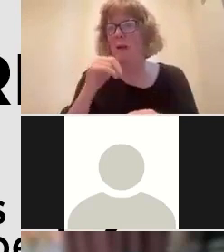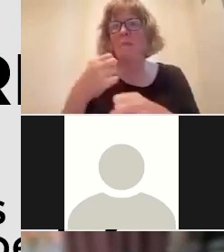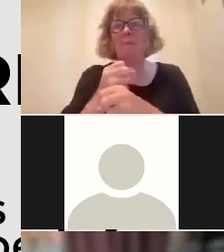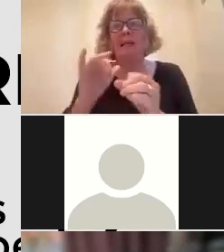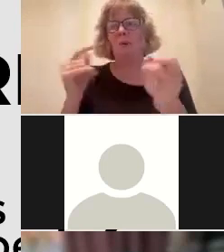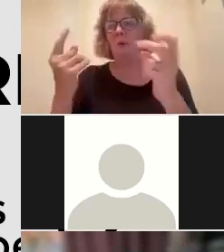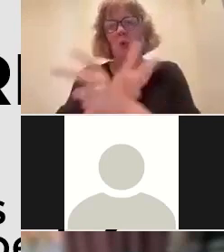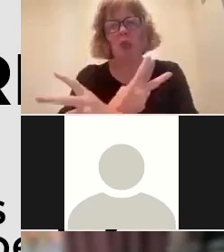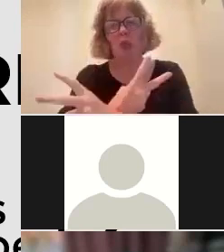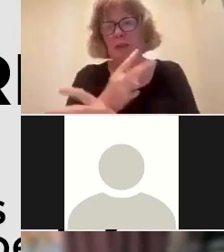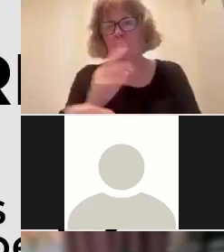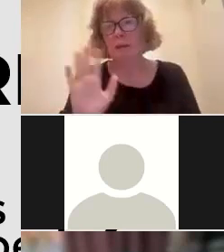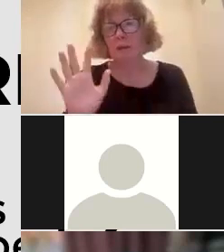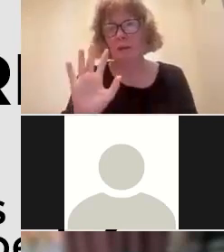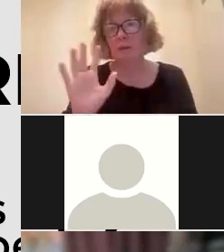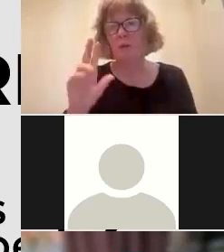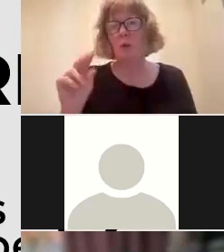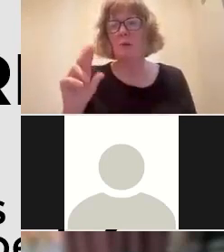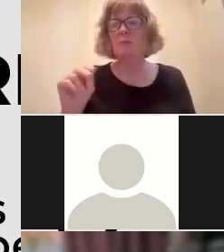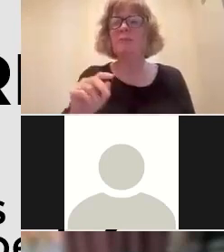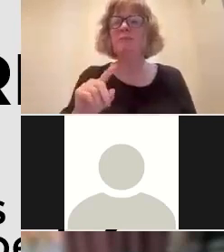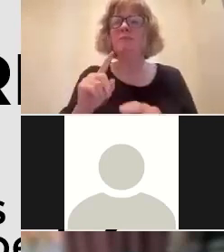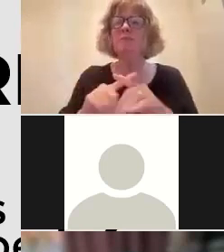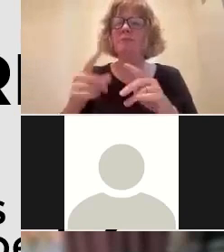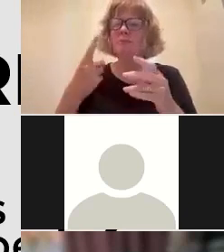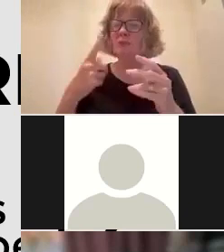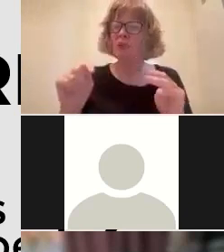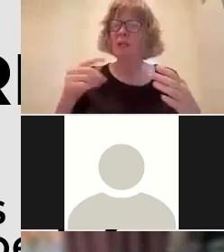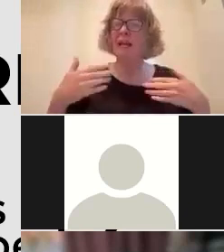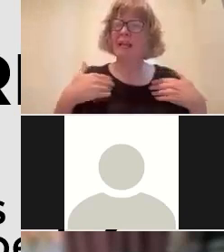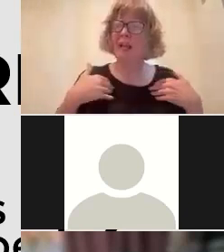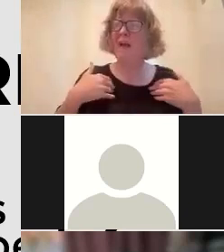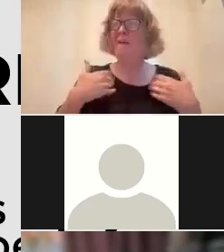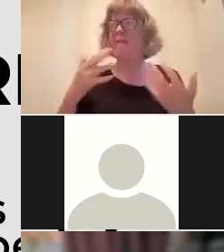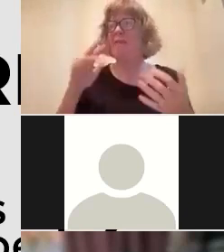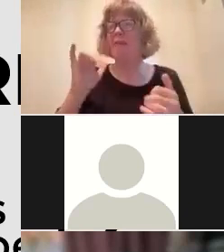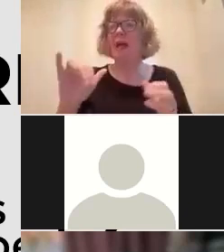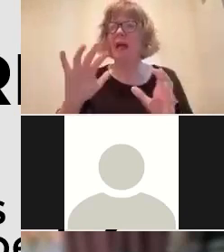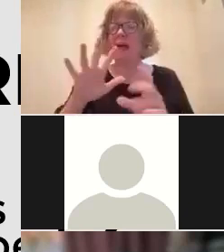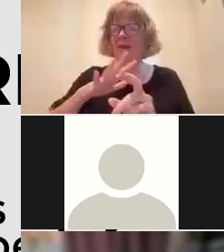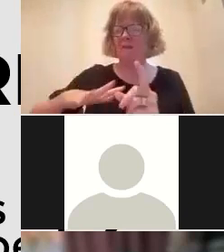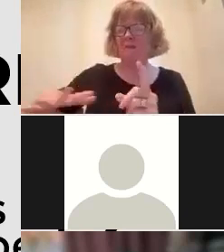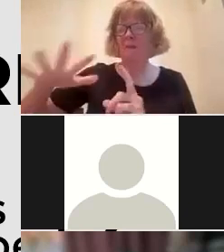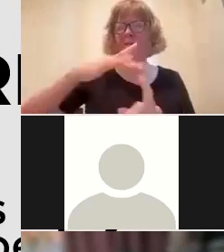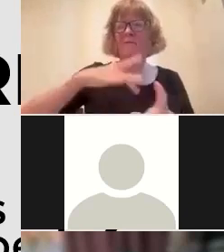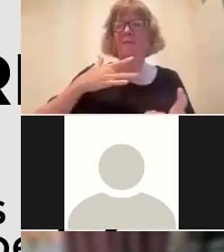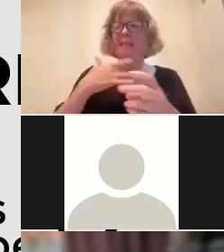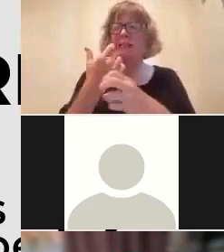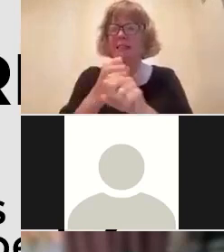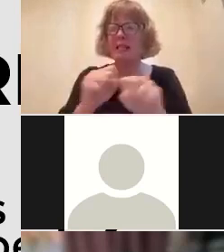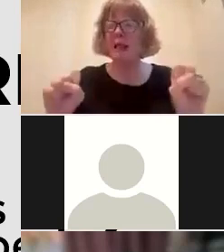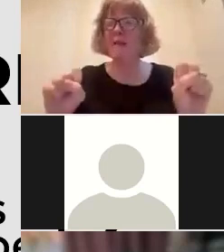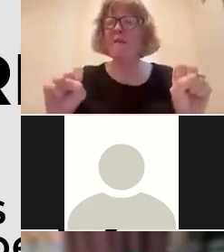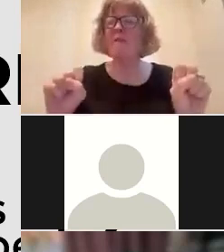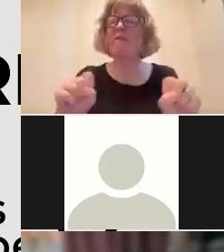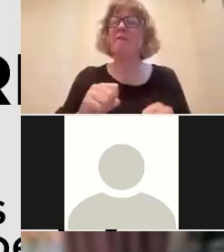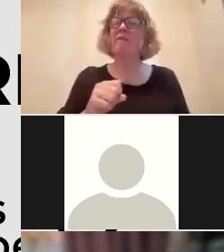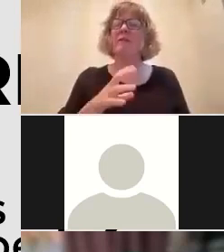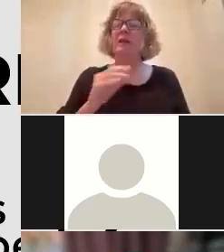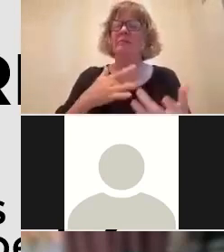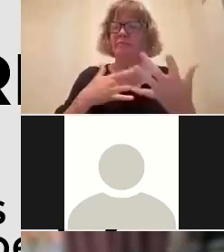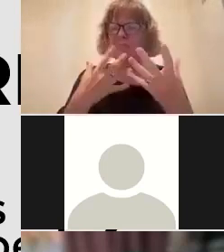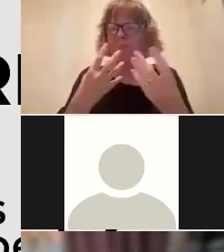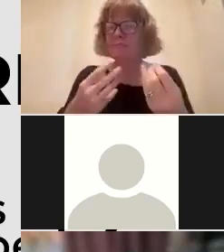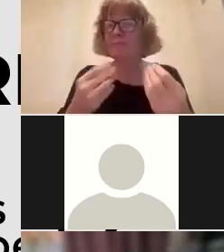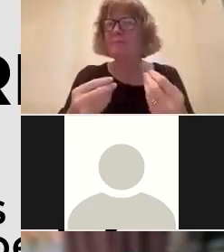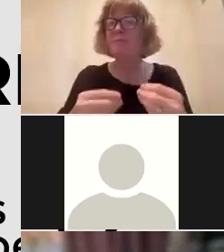symptoms, but instead cultivate an environment full of empathy, safety, and healing. A healing-centered